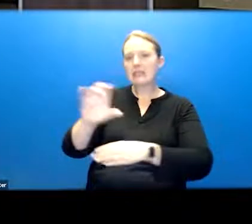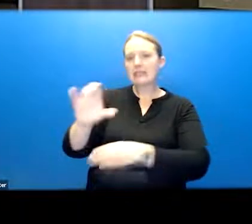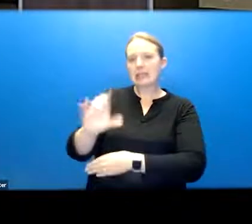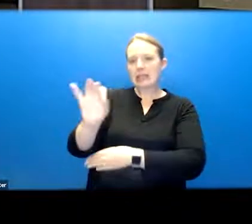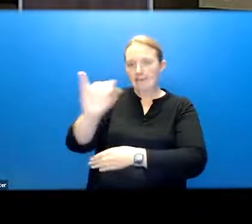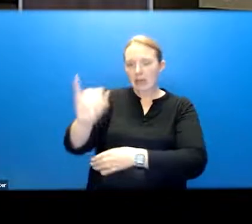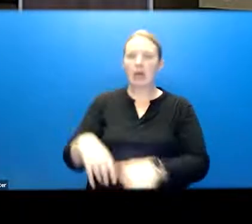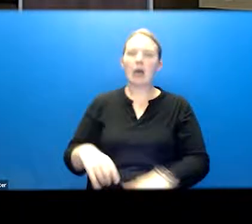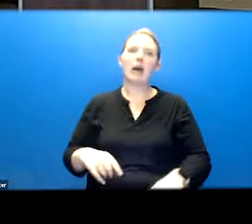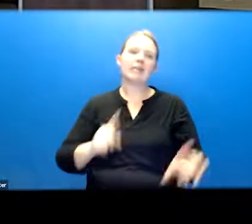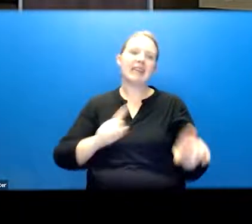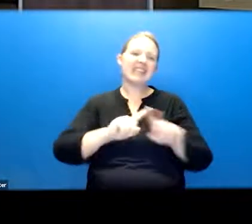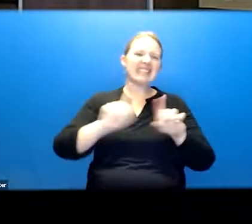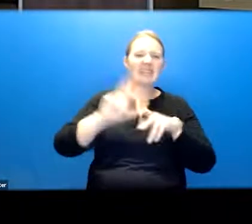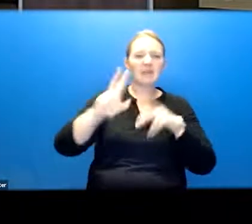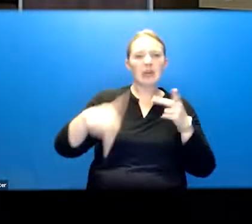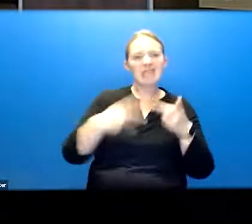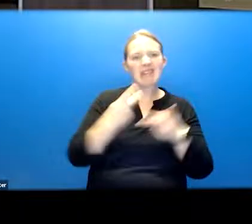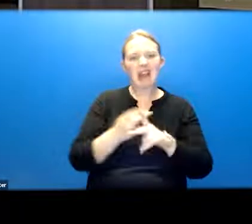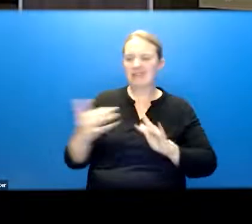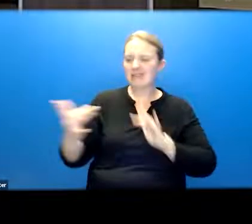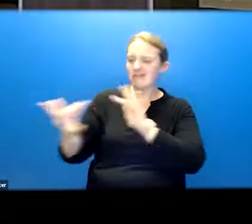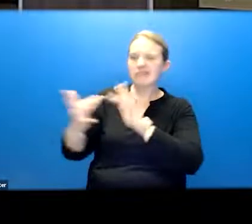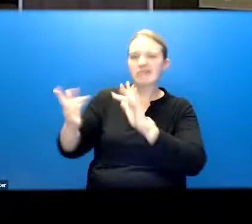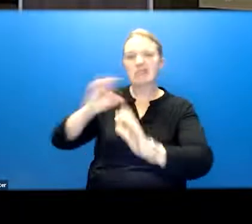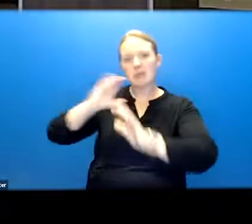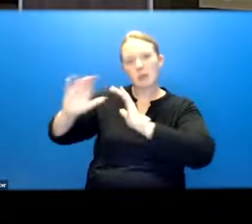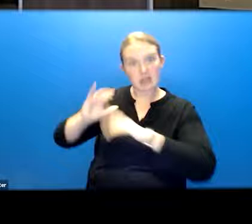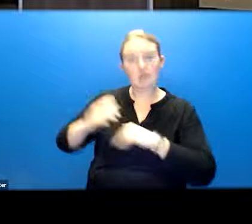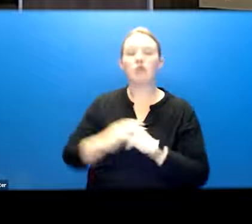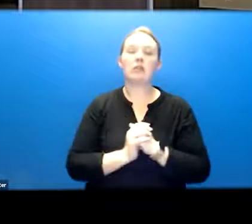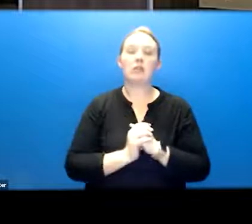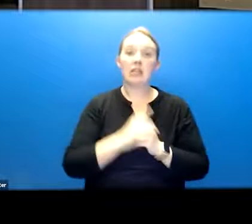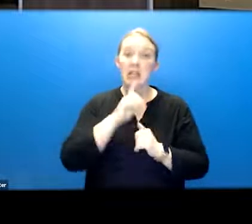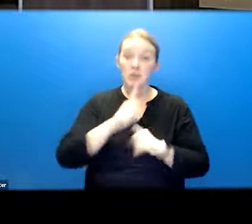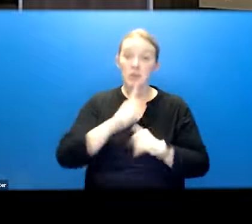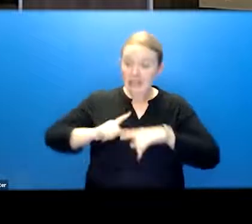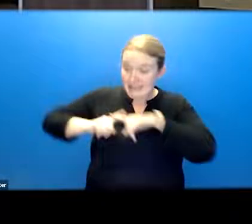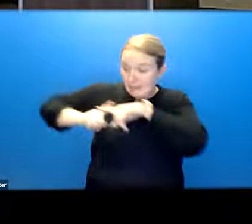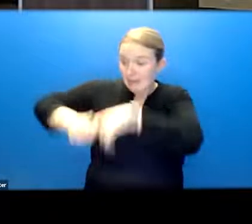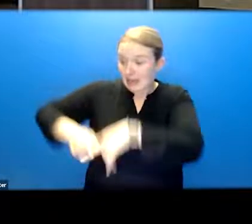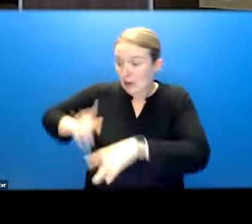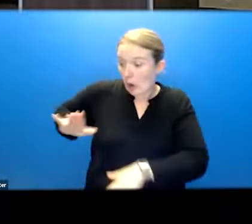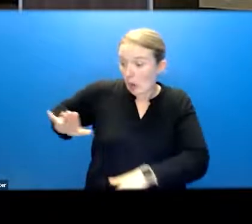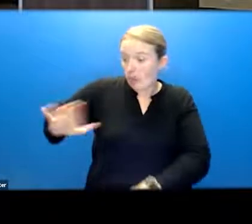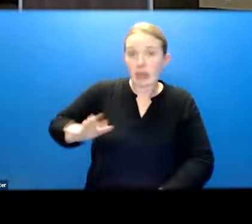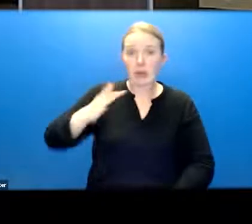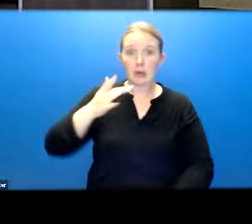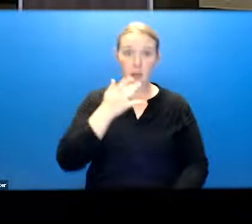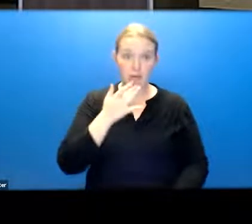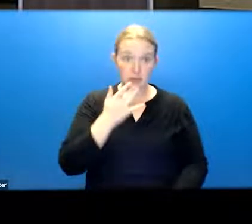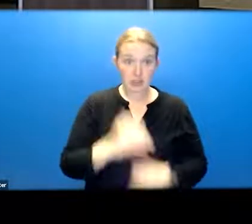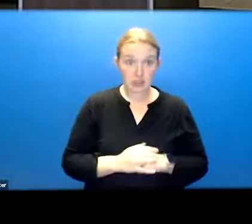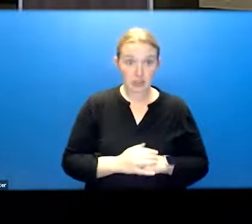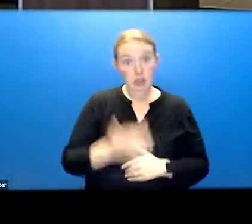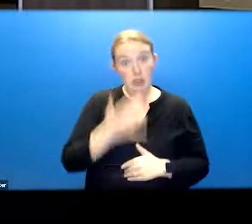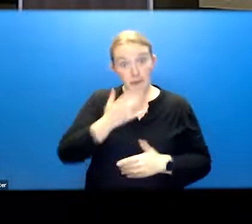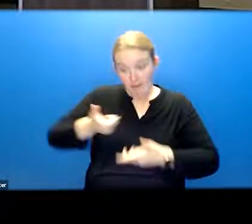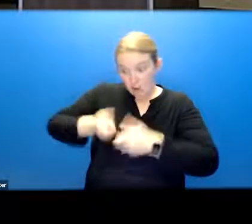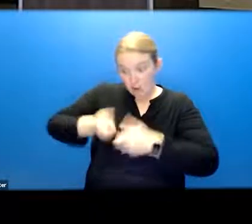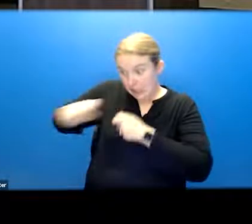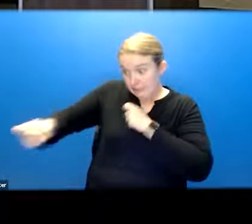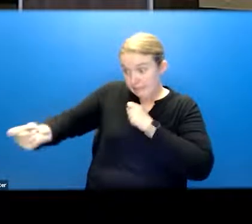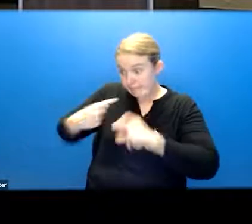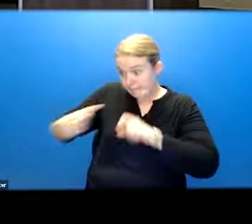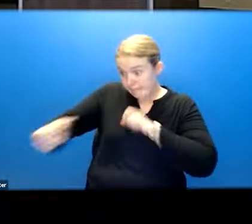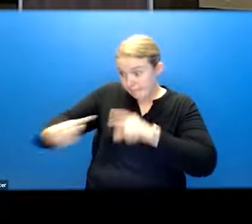multiple different forms of contact and really leaning on what those preferences for the family member is. Is it by text message you want to stay